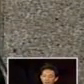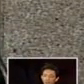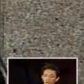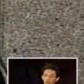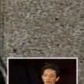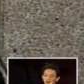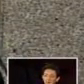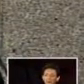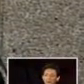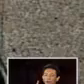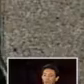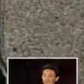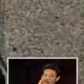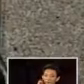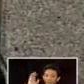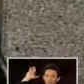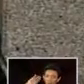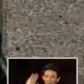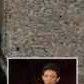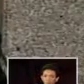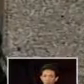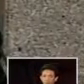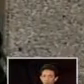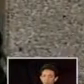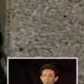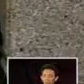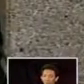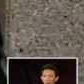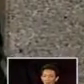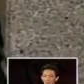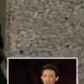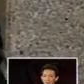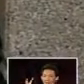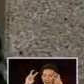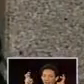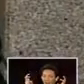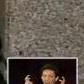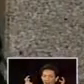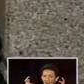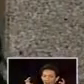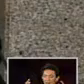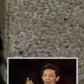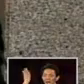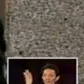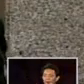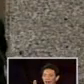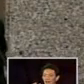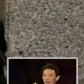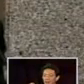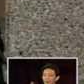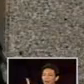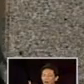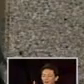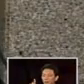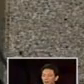ERA probably but in that case your honor the charge was plunder against president ERA